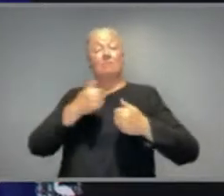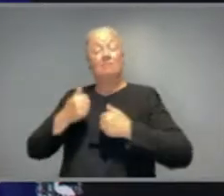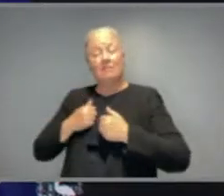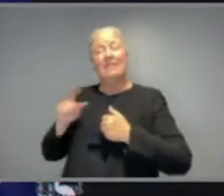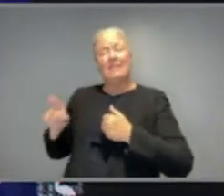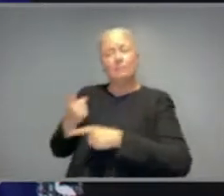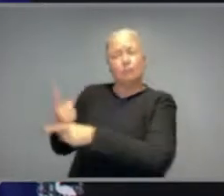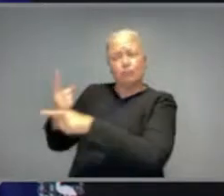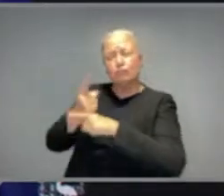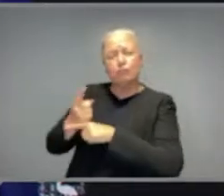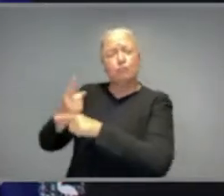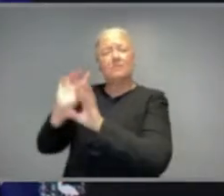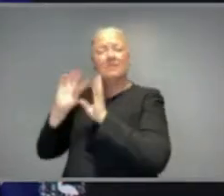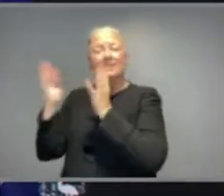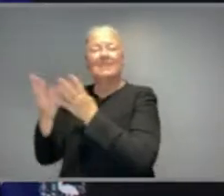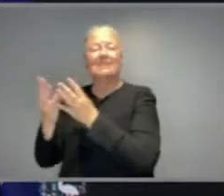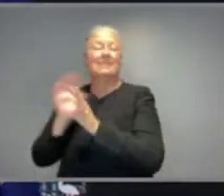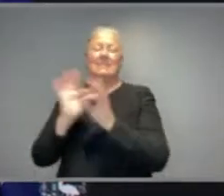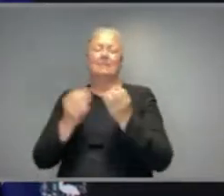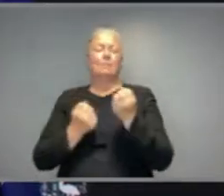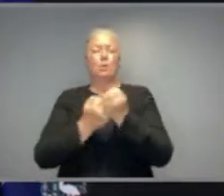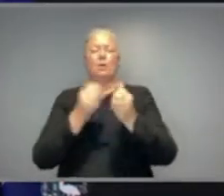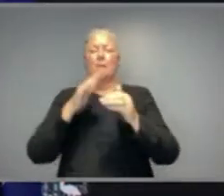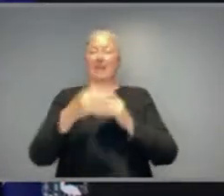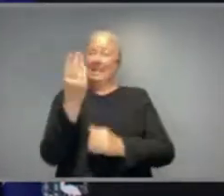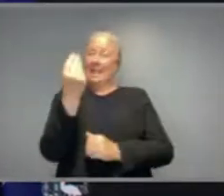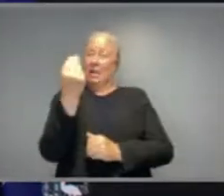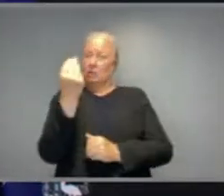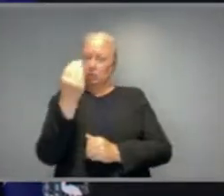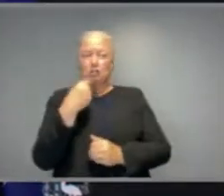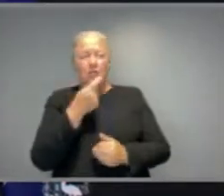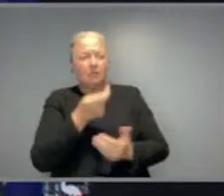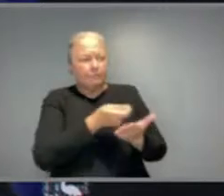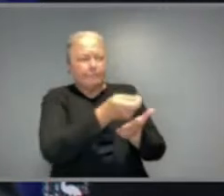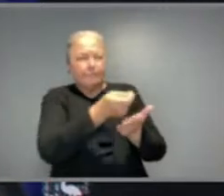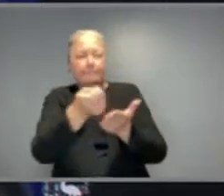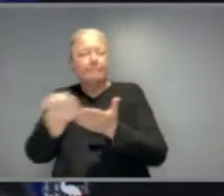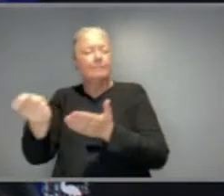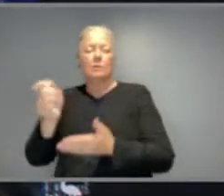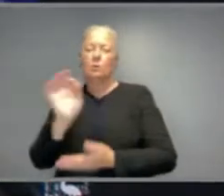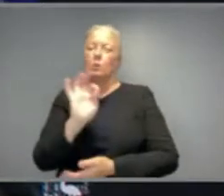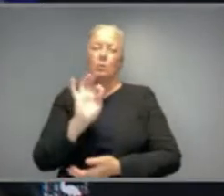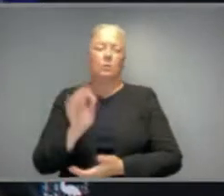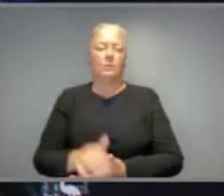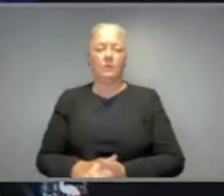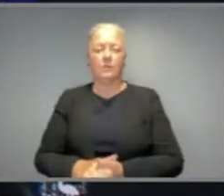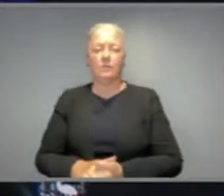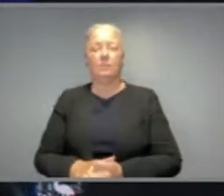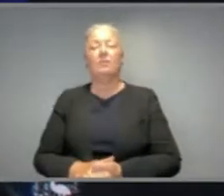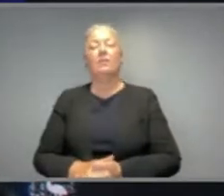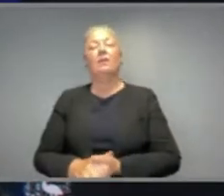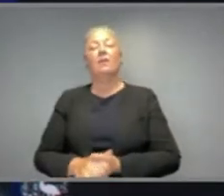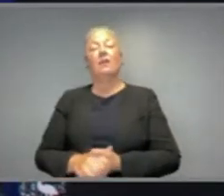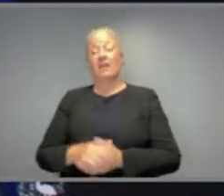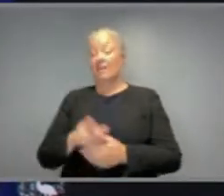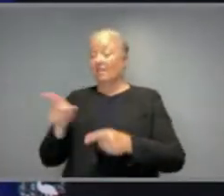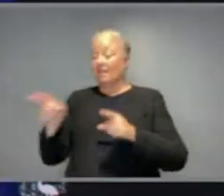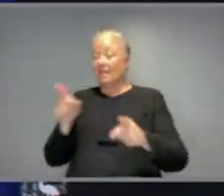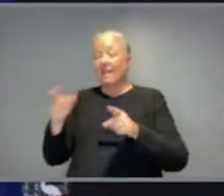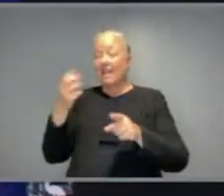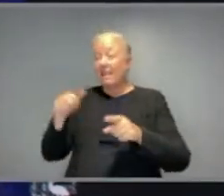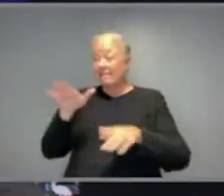doesn't support cash payments of that nature. And no, I don't think there's an equivalence between those two. I know others have suggested